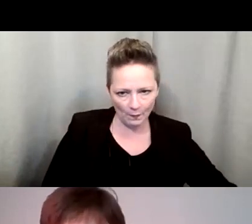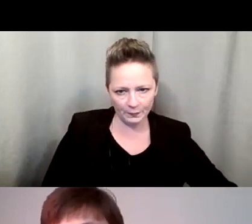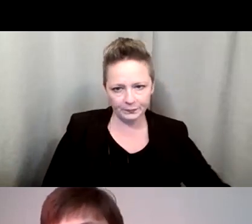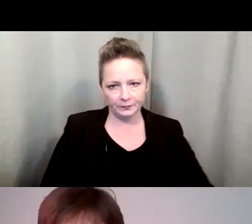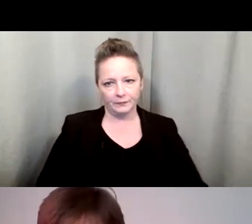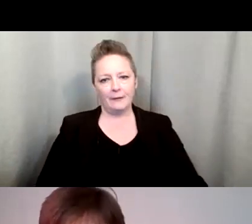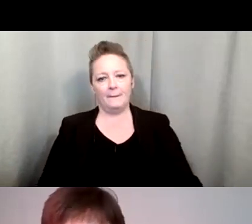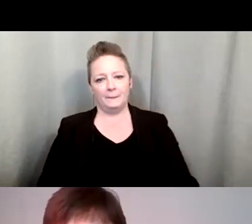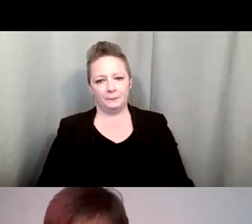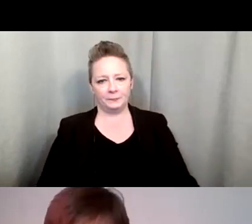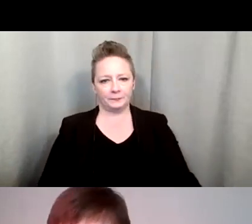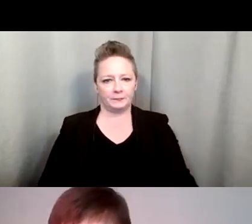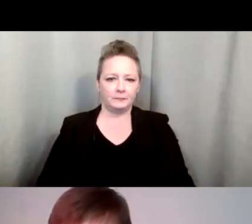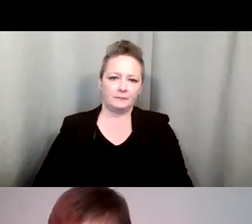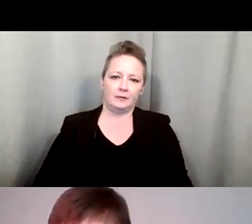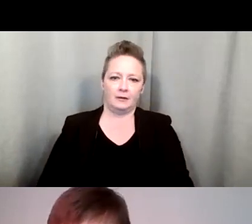Thank you.